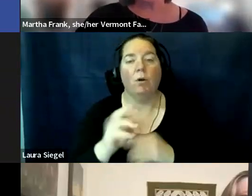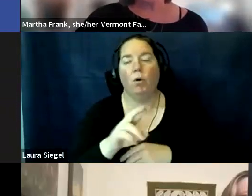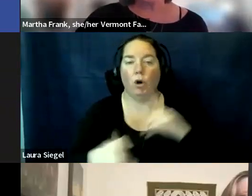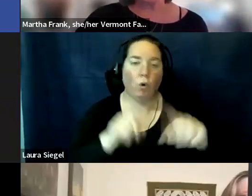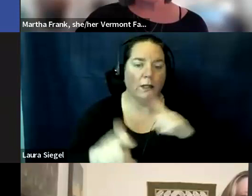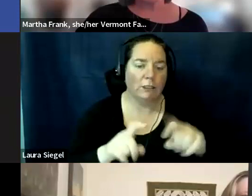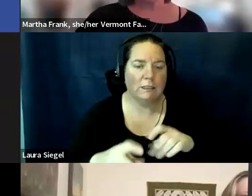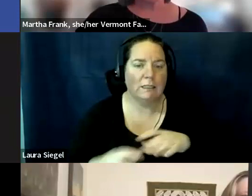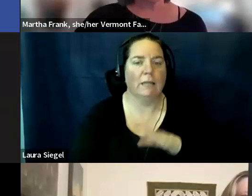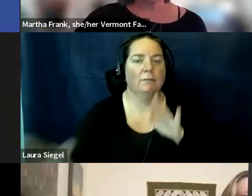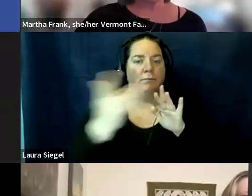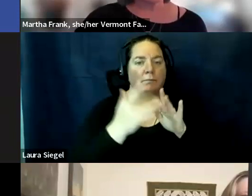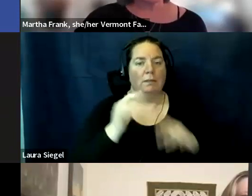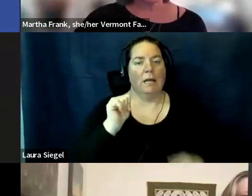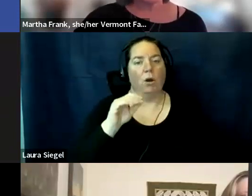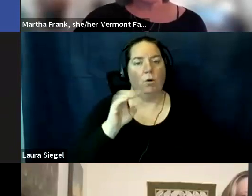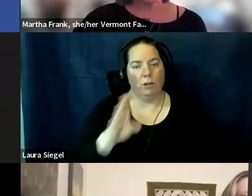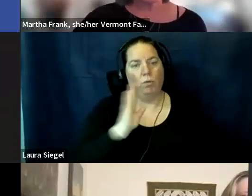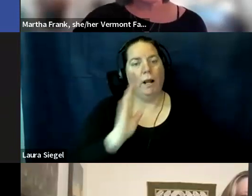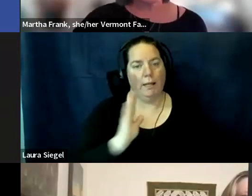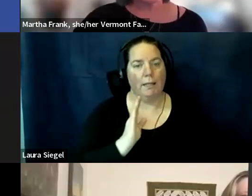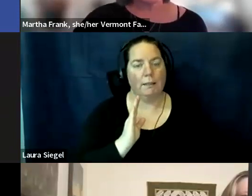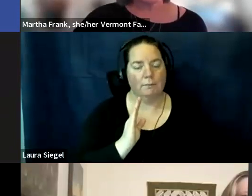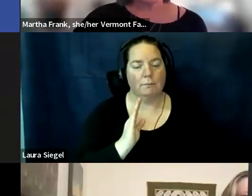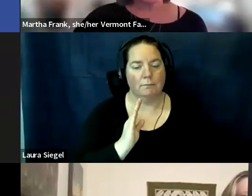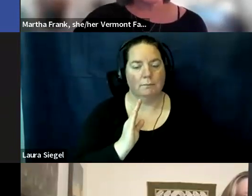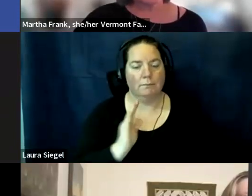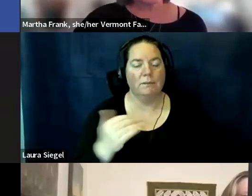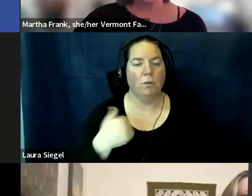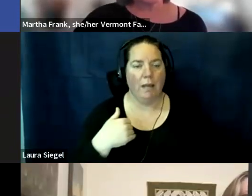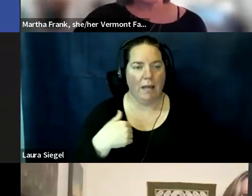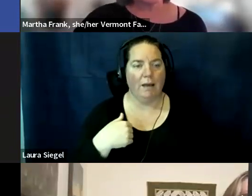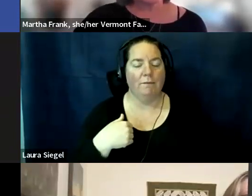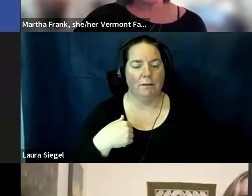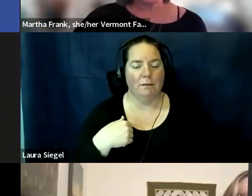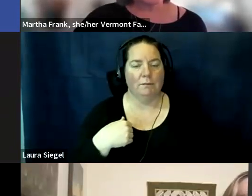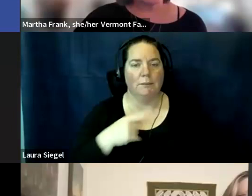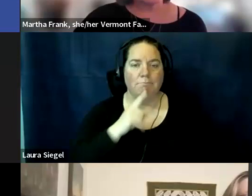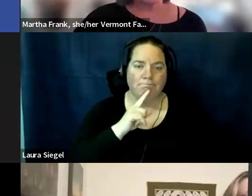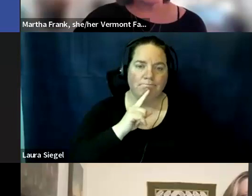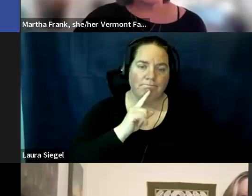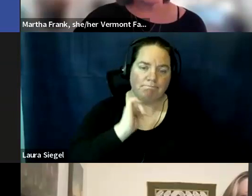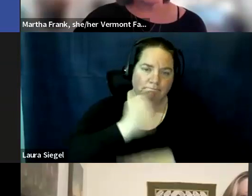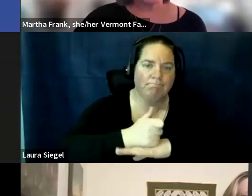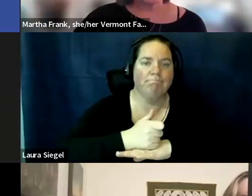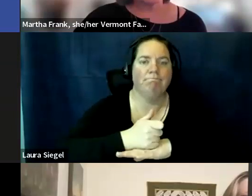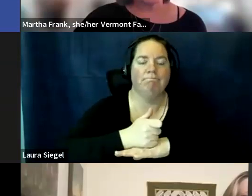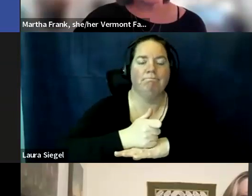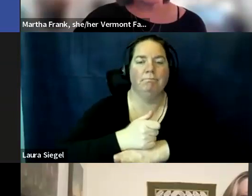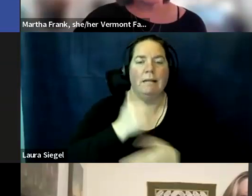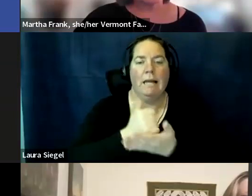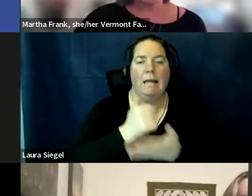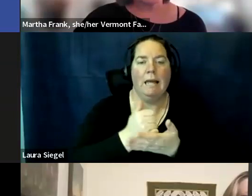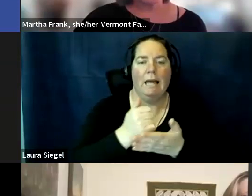they can reach out to the AOE directly. We do have a dedicated helpline that we could also post in the